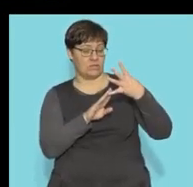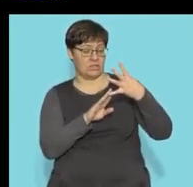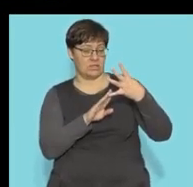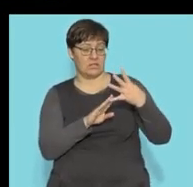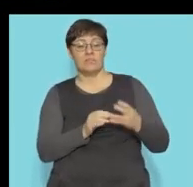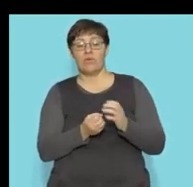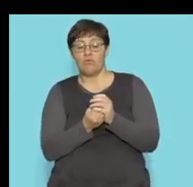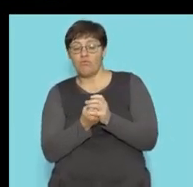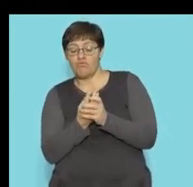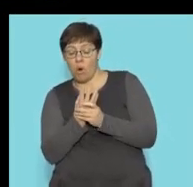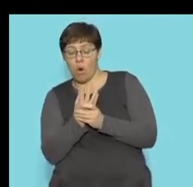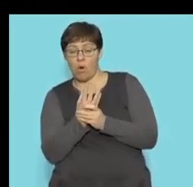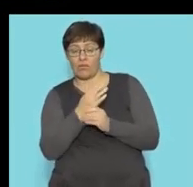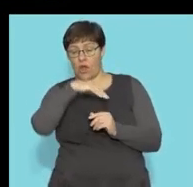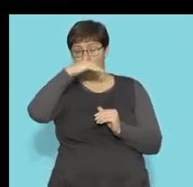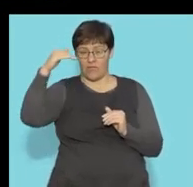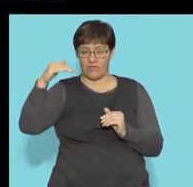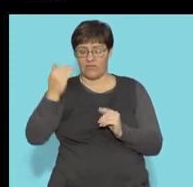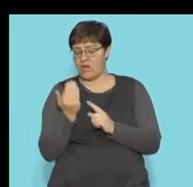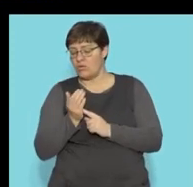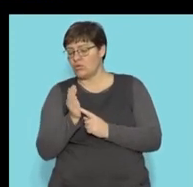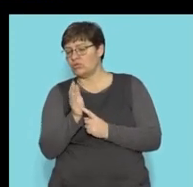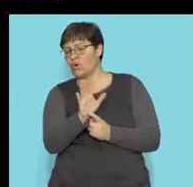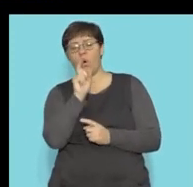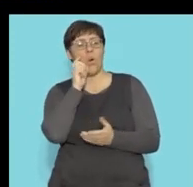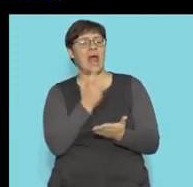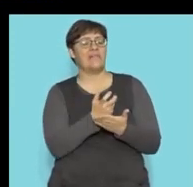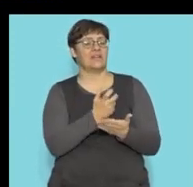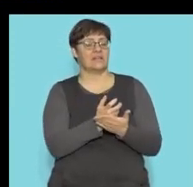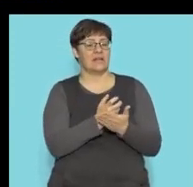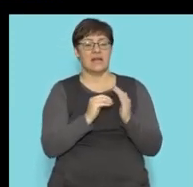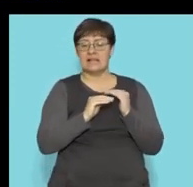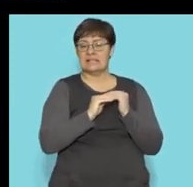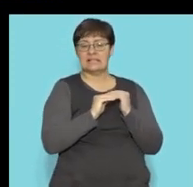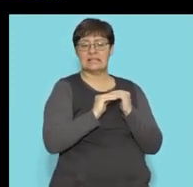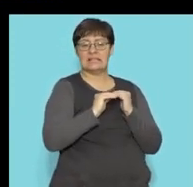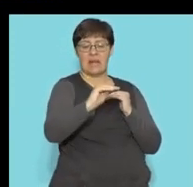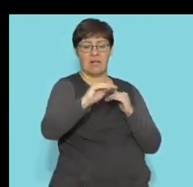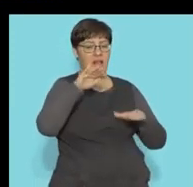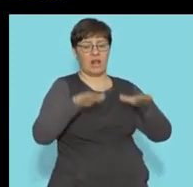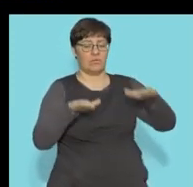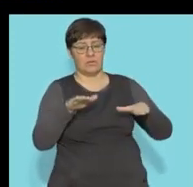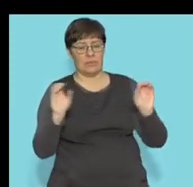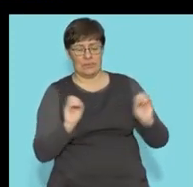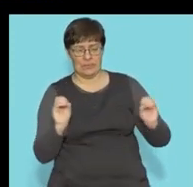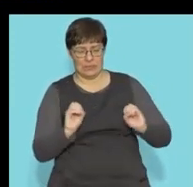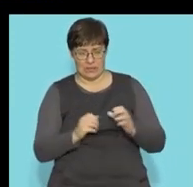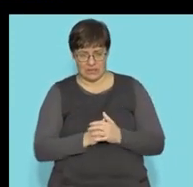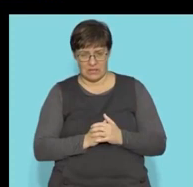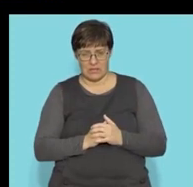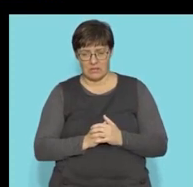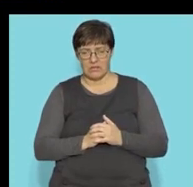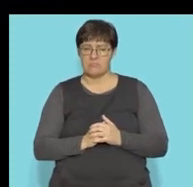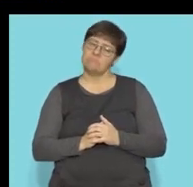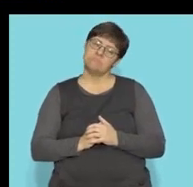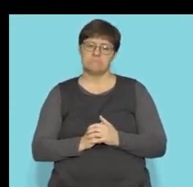that shows no evidence of a stable equilibrium. Quickly, I'm going to say, okay,